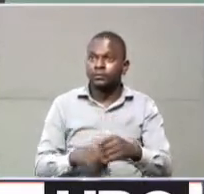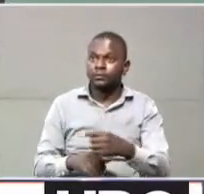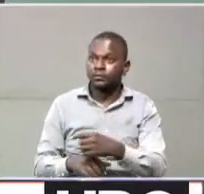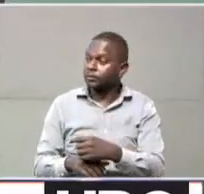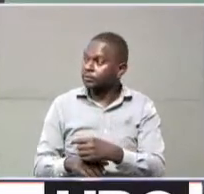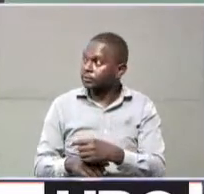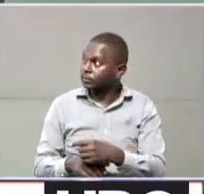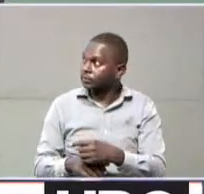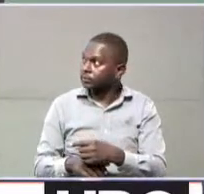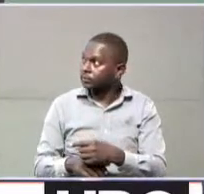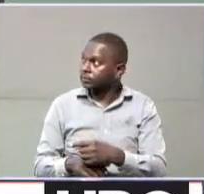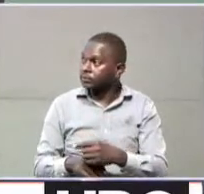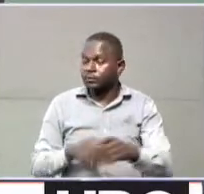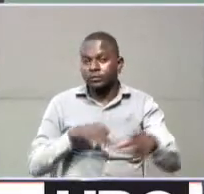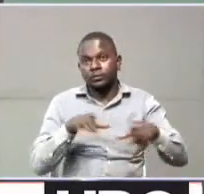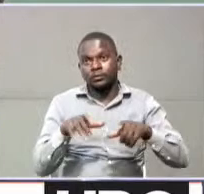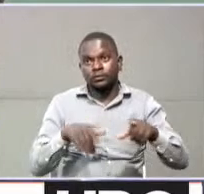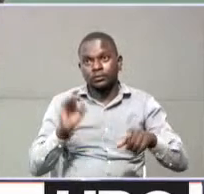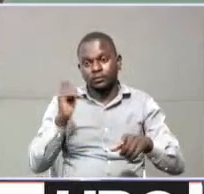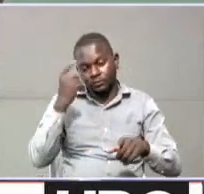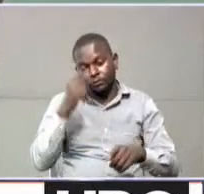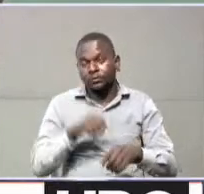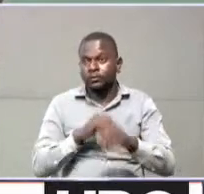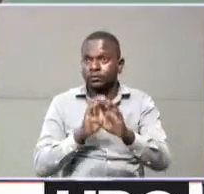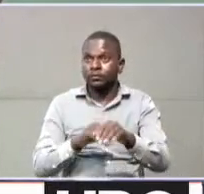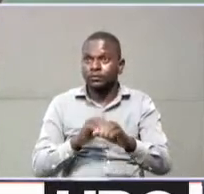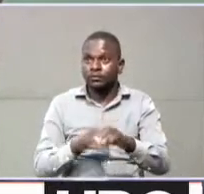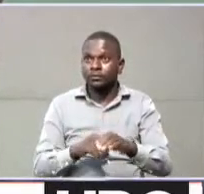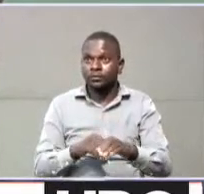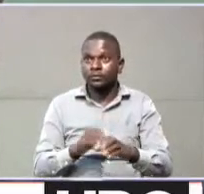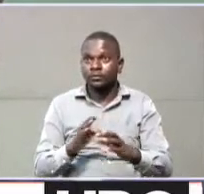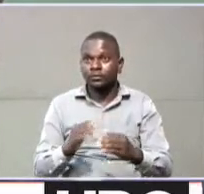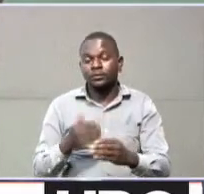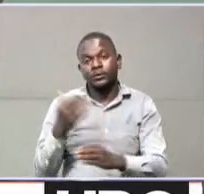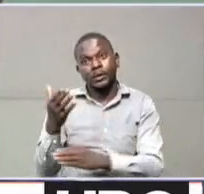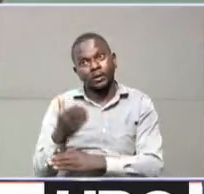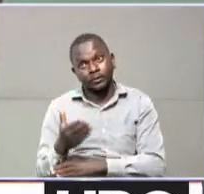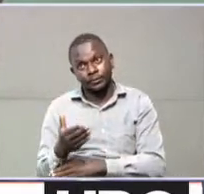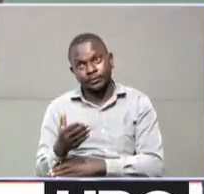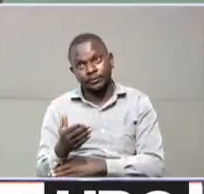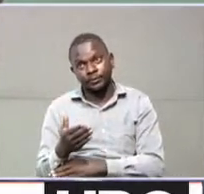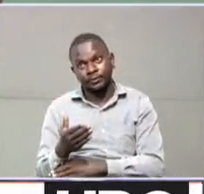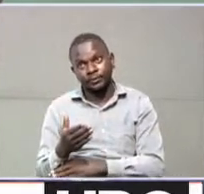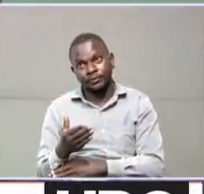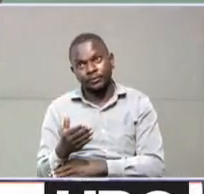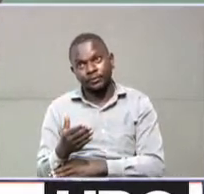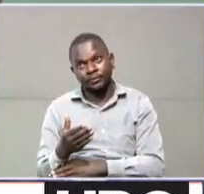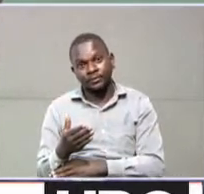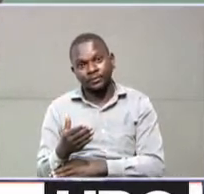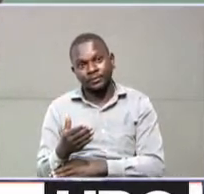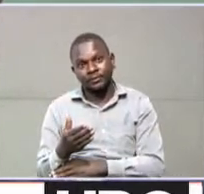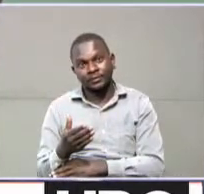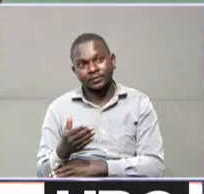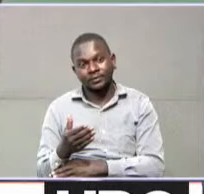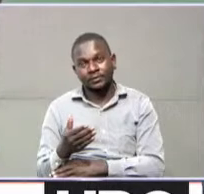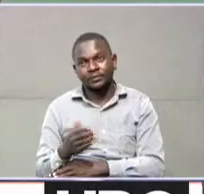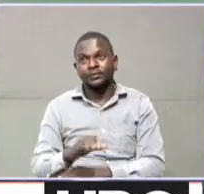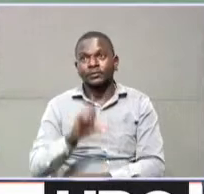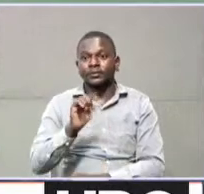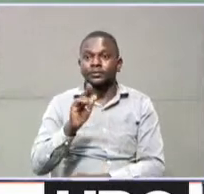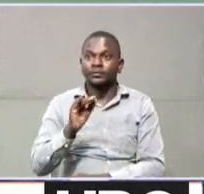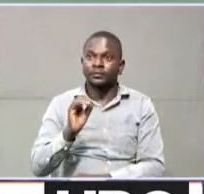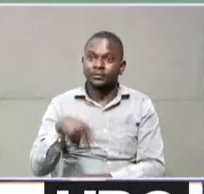i think for for local government for me for agriculture you're not sure about you're a minister you're saying you think no no jesus